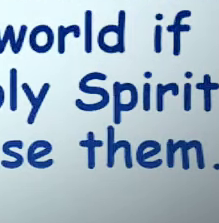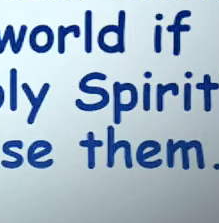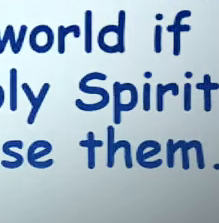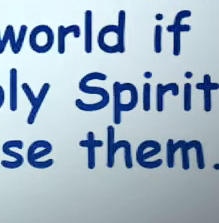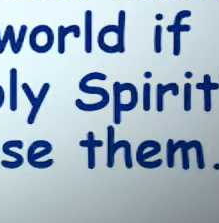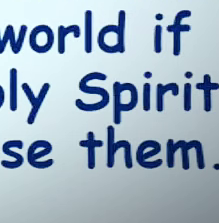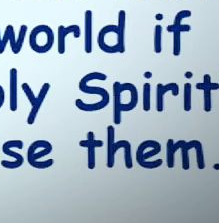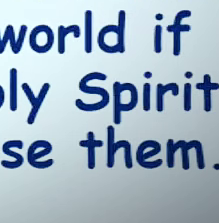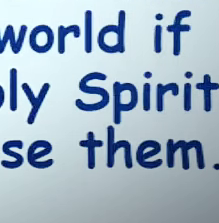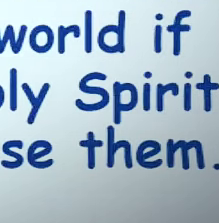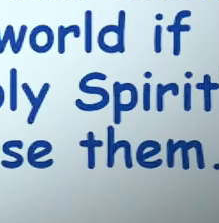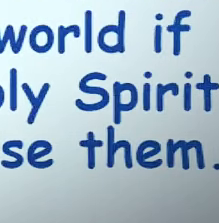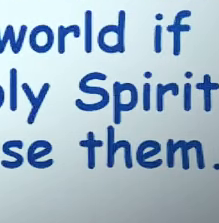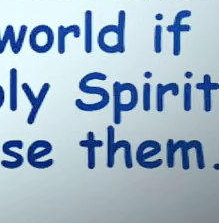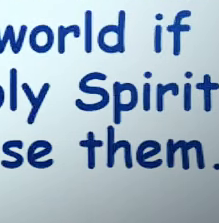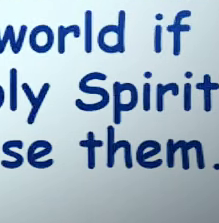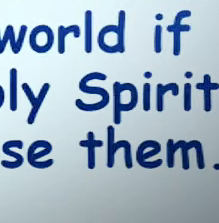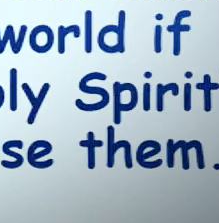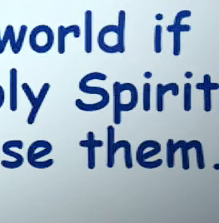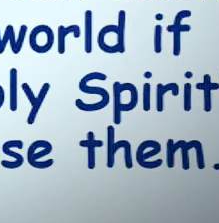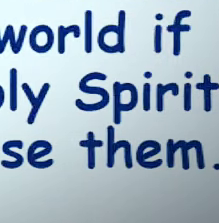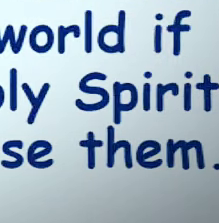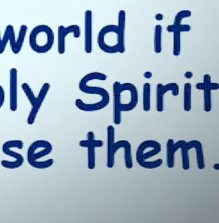them, use the spiritual